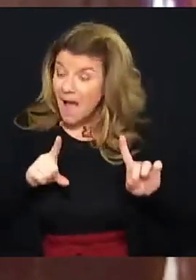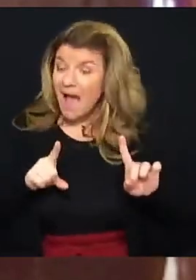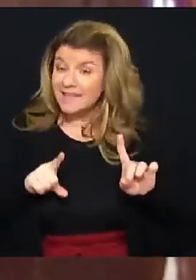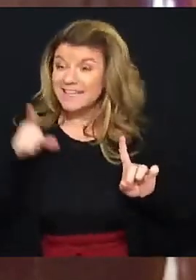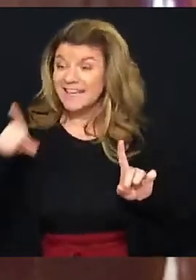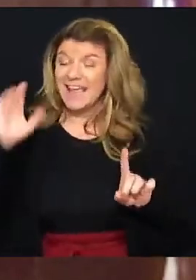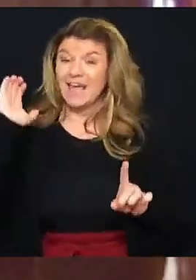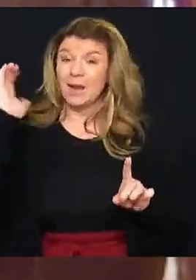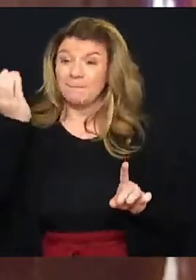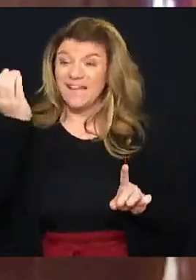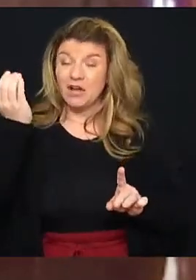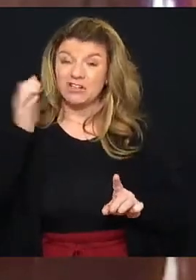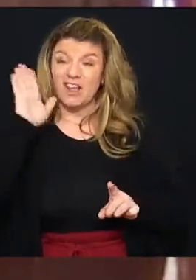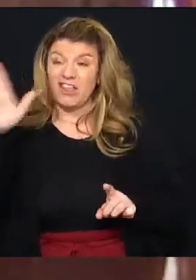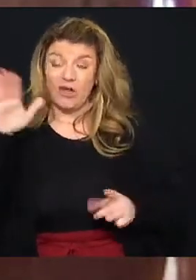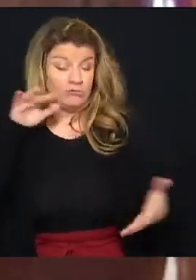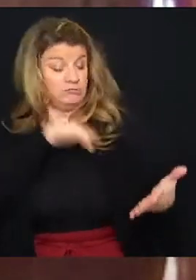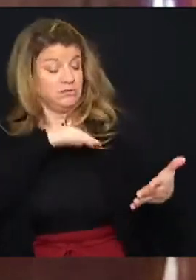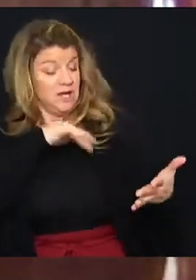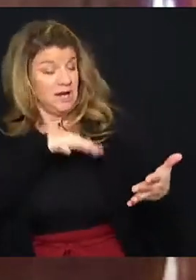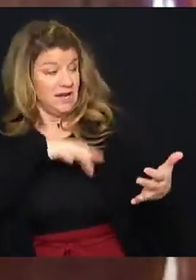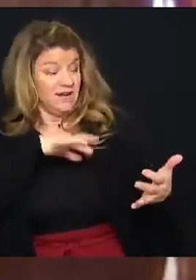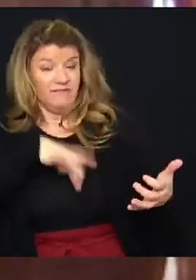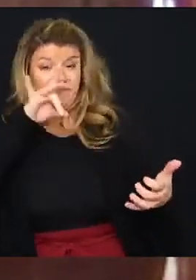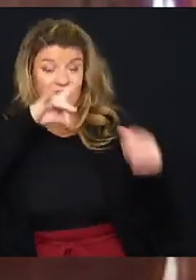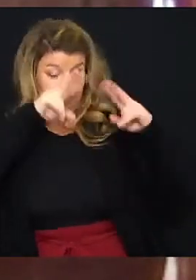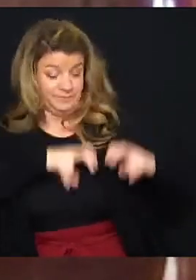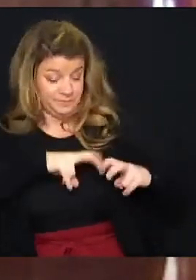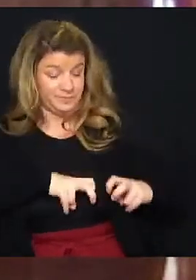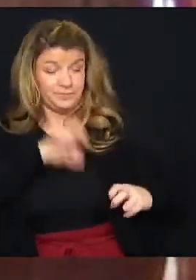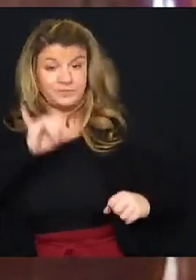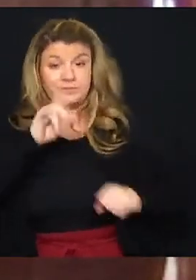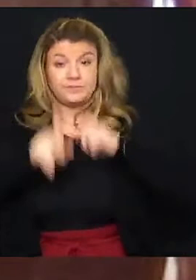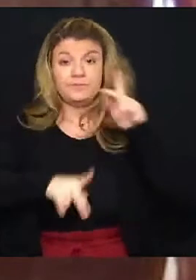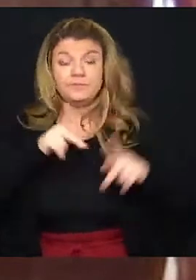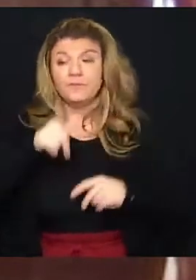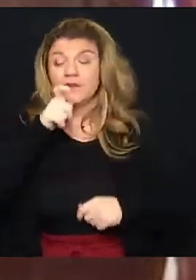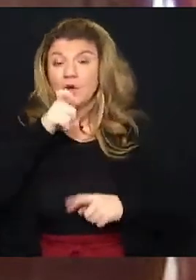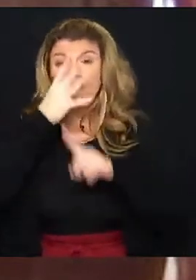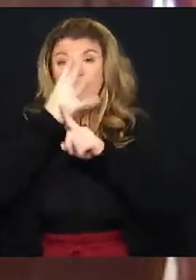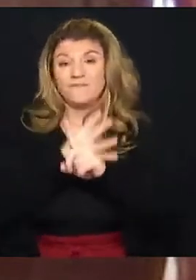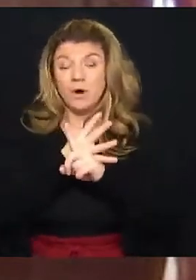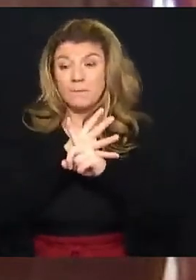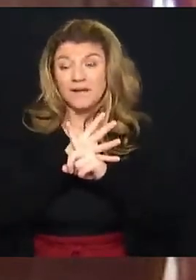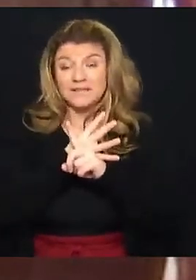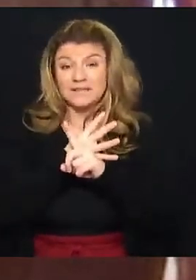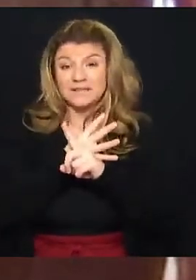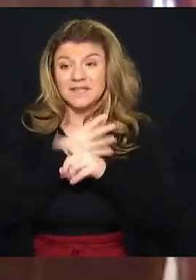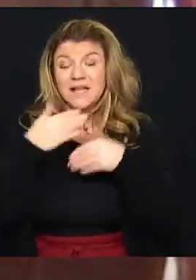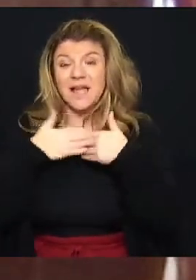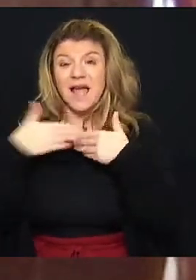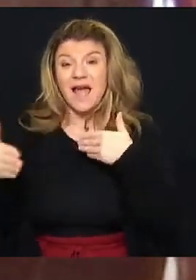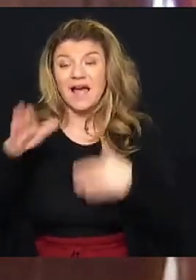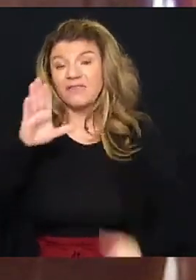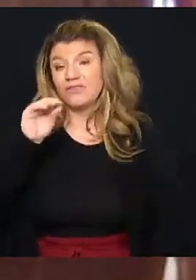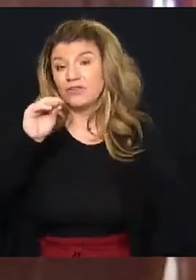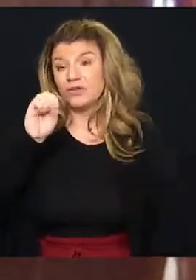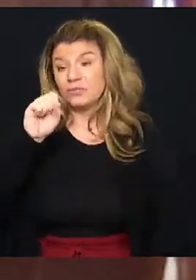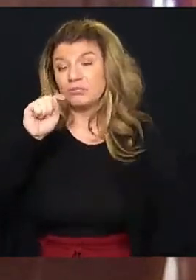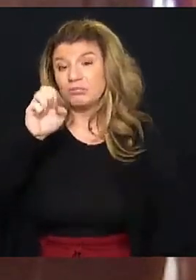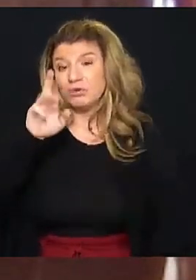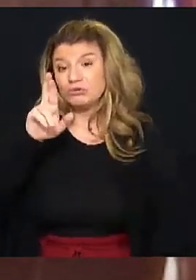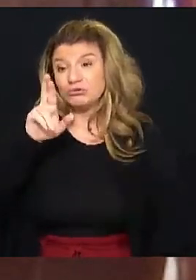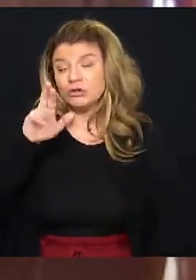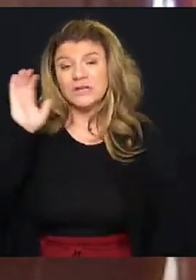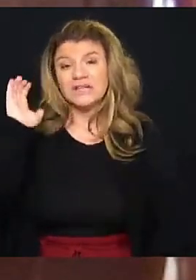that, at least from the data they have currently, that people that are 4 months after their booster dose seem